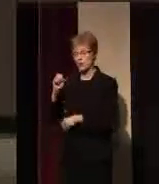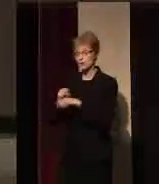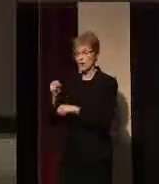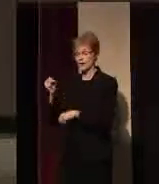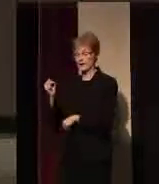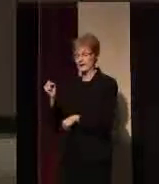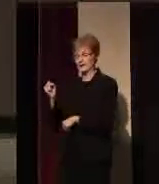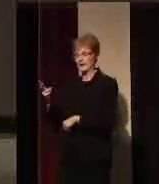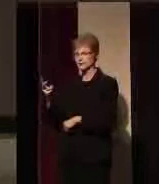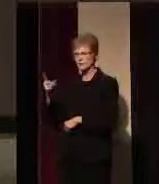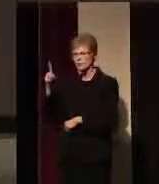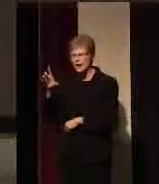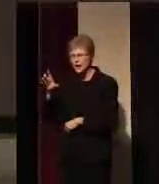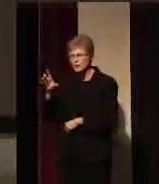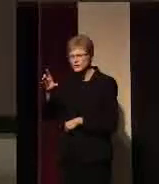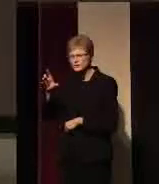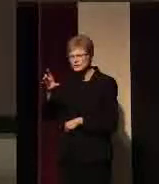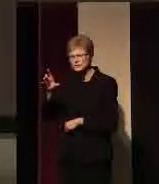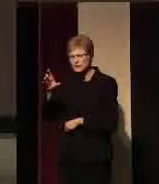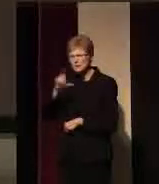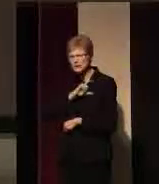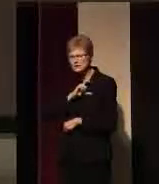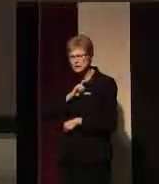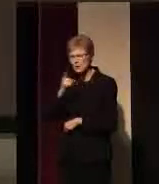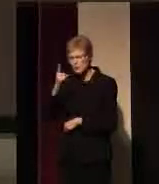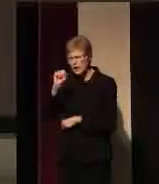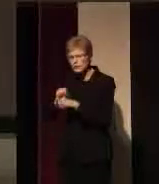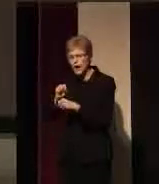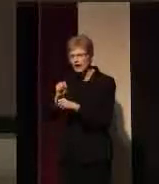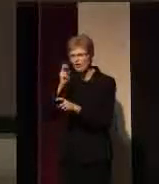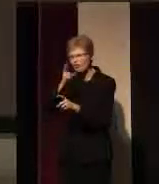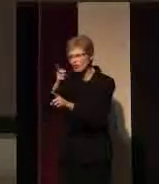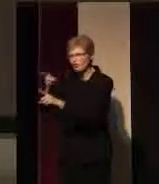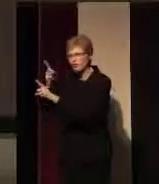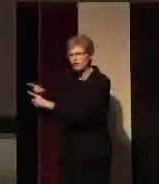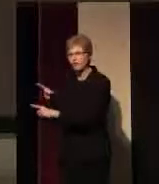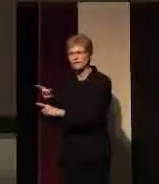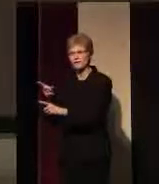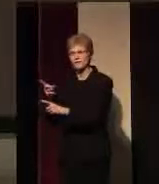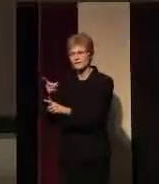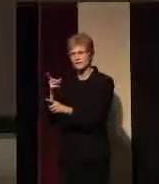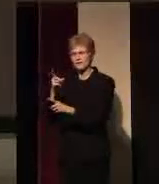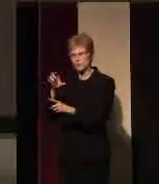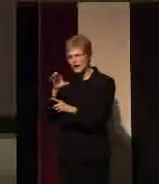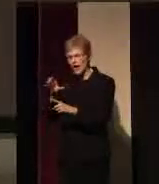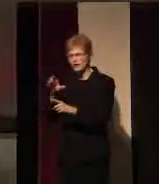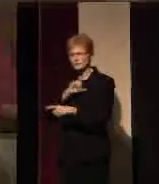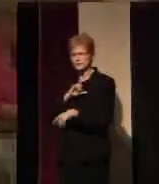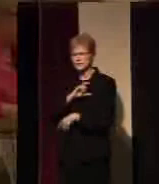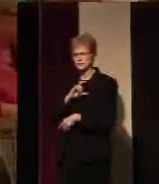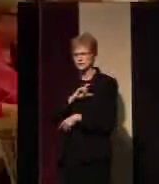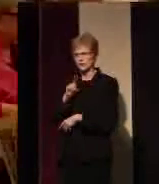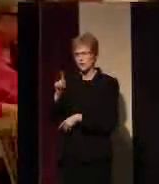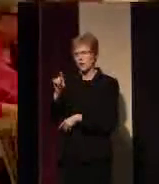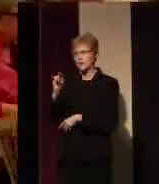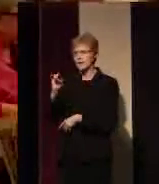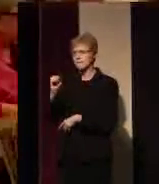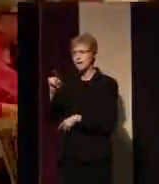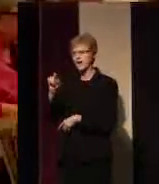hits 100 cops. You get one Molotov cocktail supposedly that hits everybody that's out